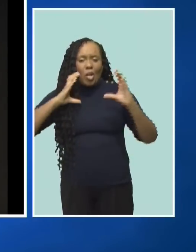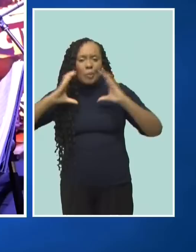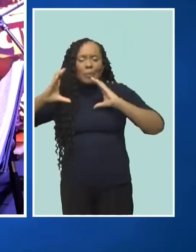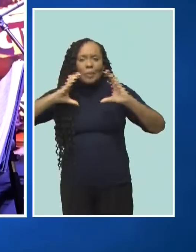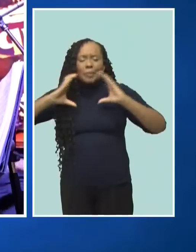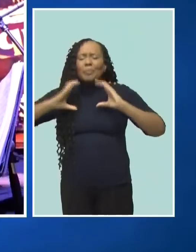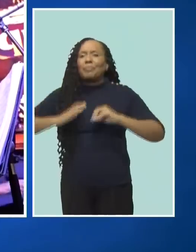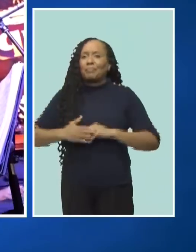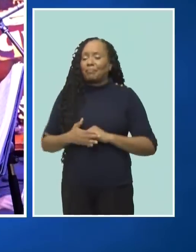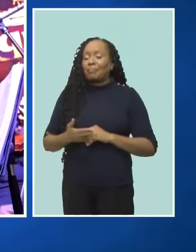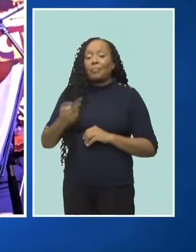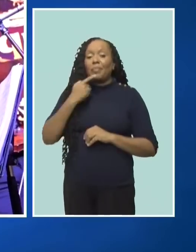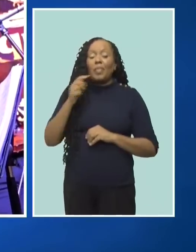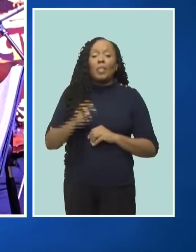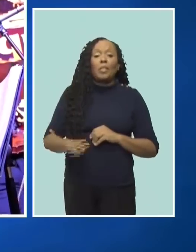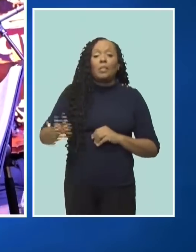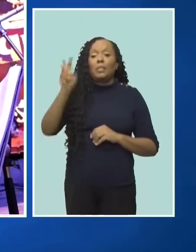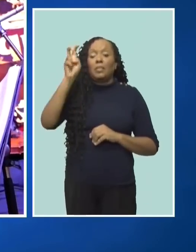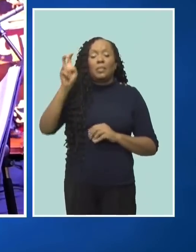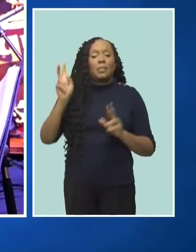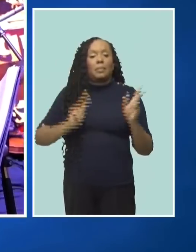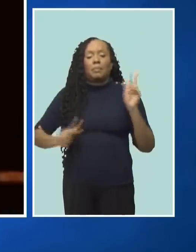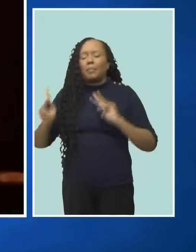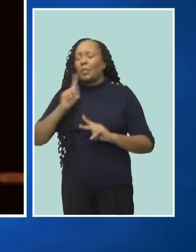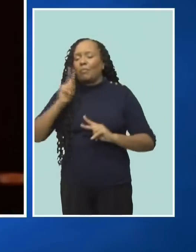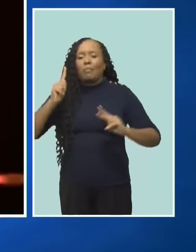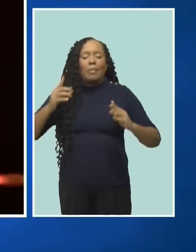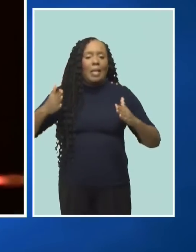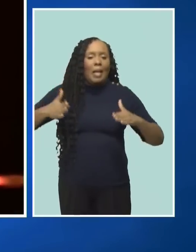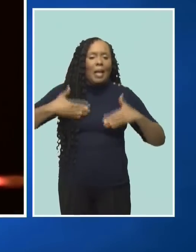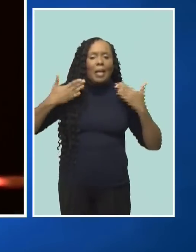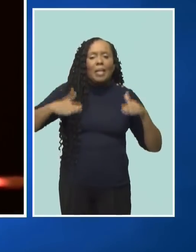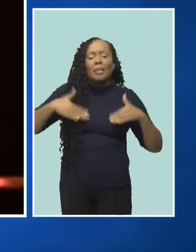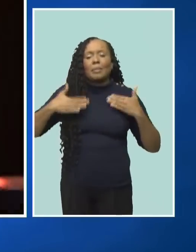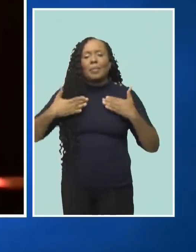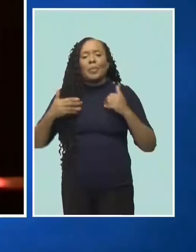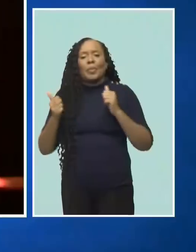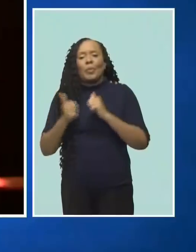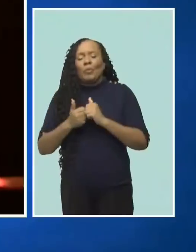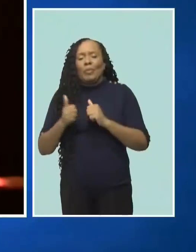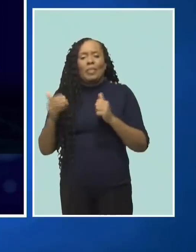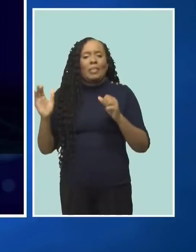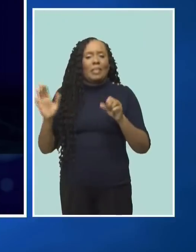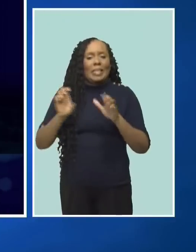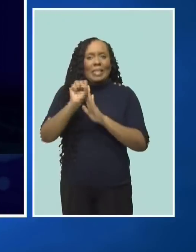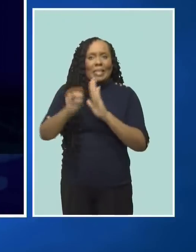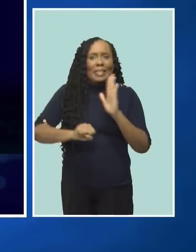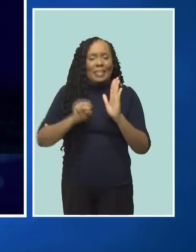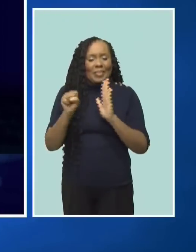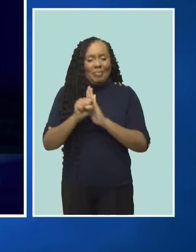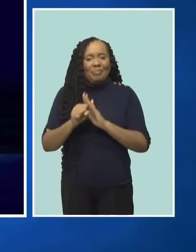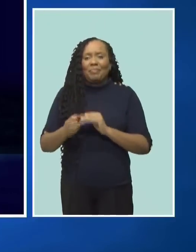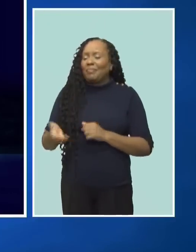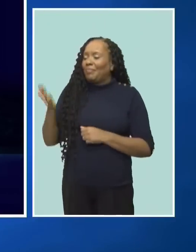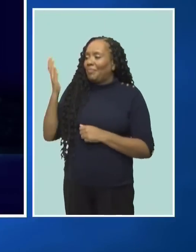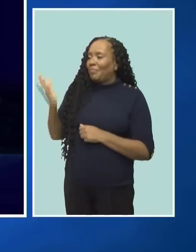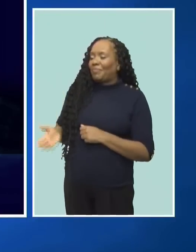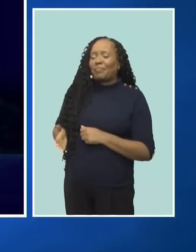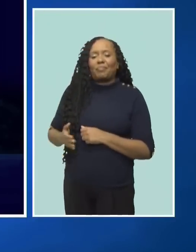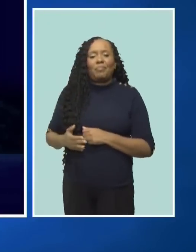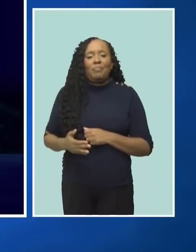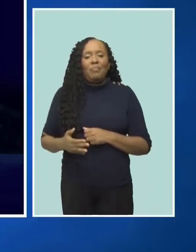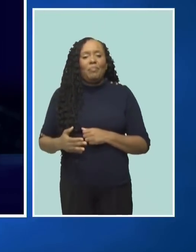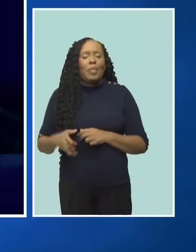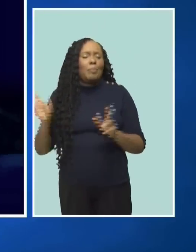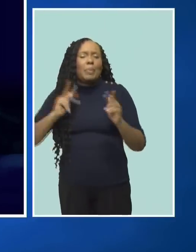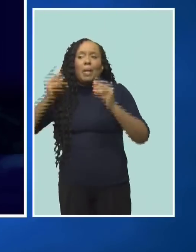Thomas, says tourism officials were extremely happy with the entire season. From all accounts, people had an amazing